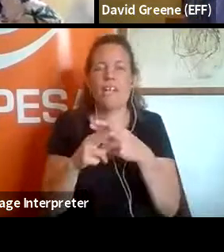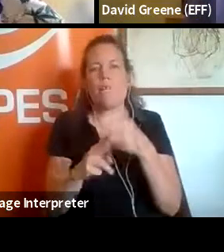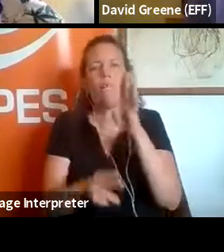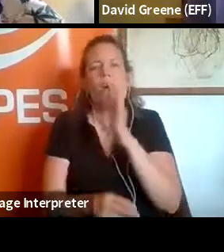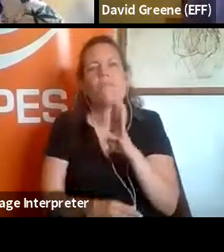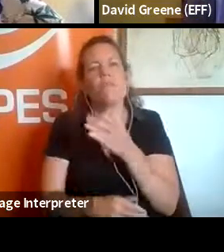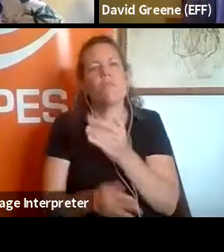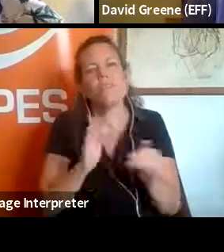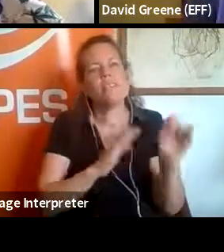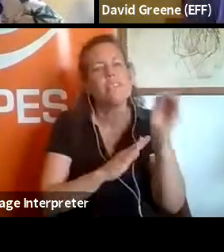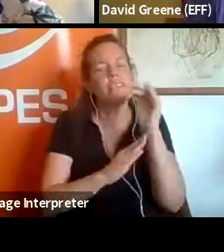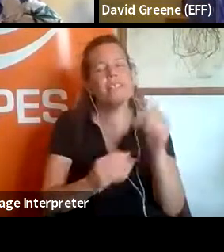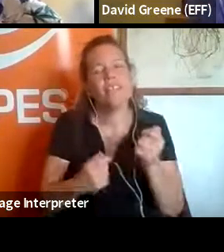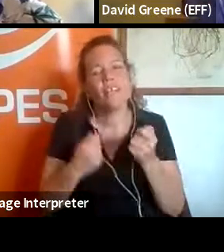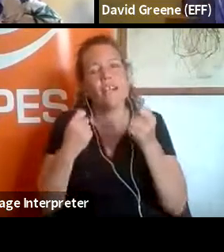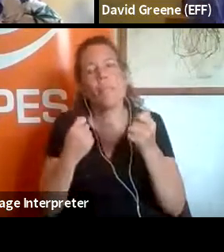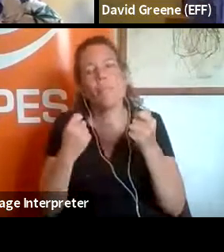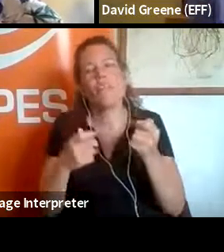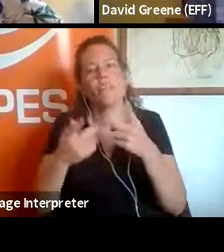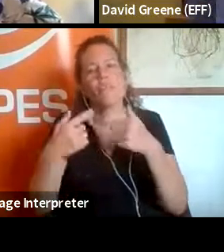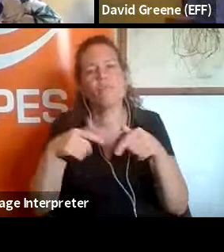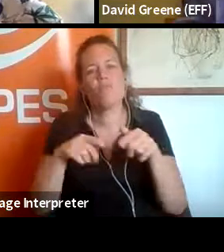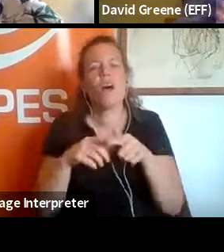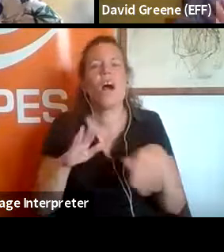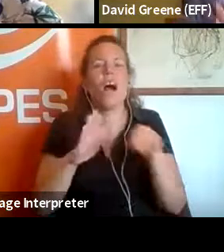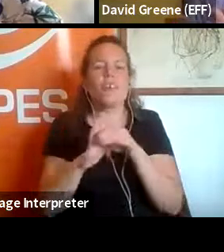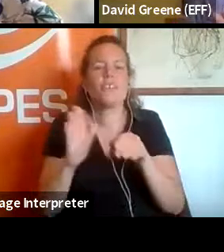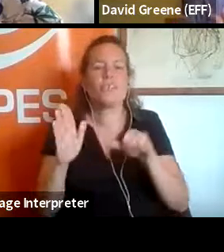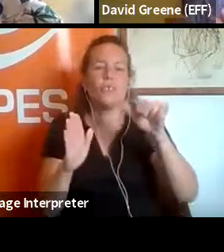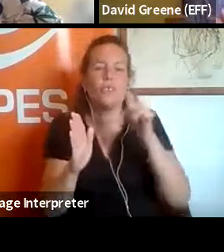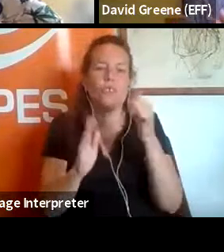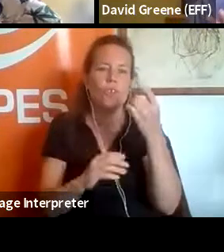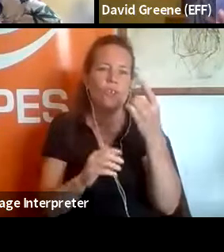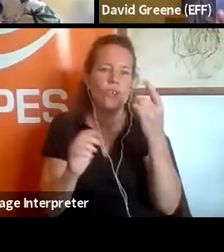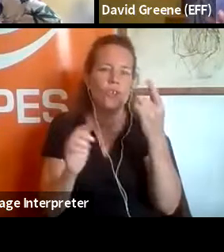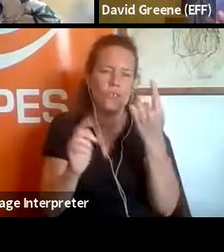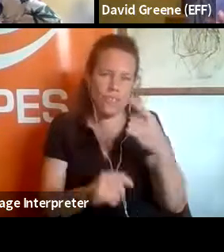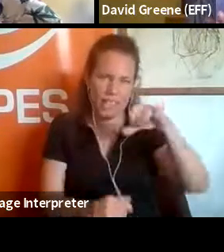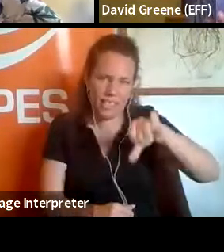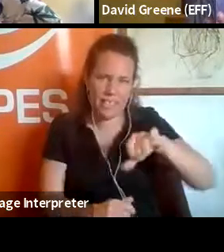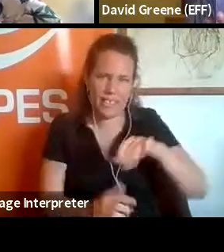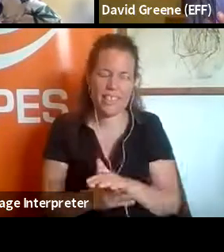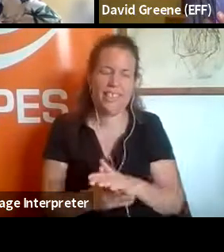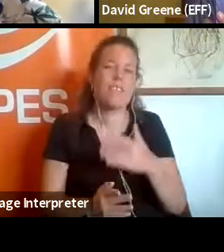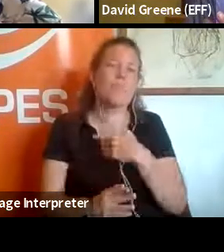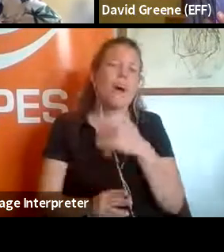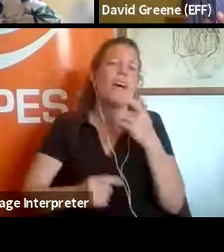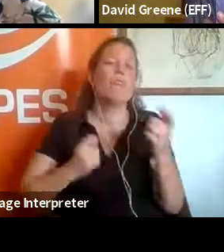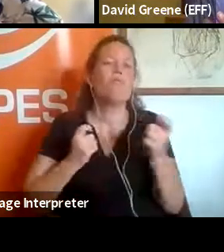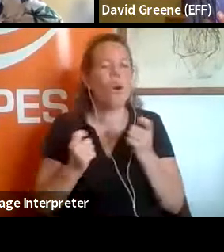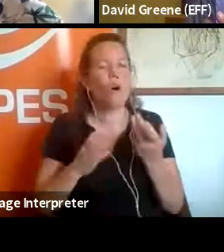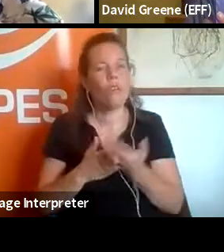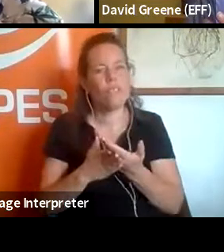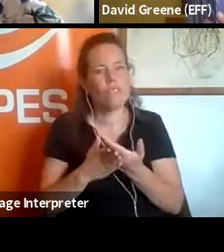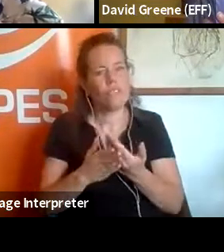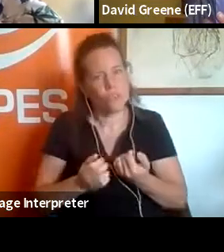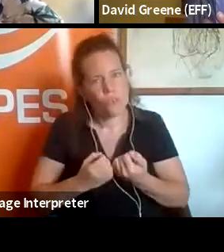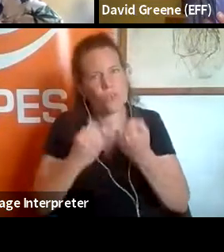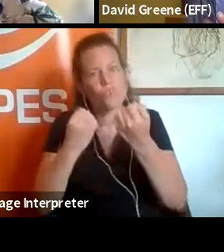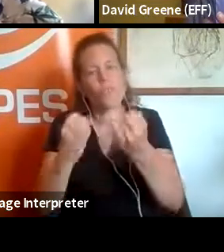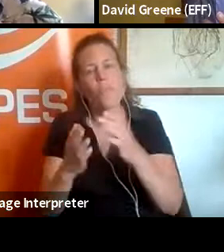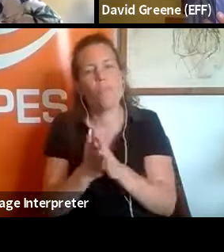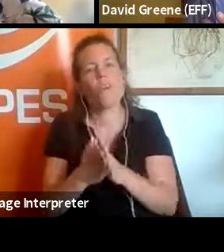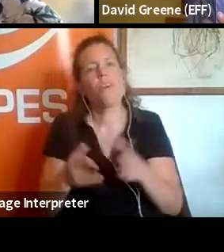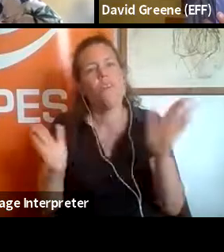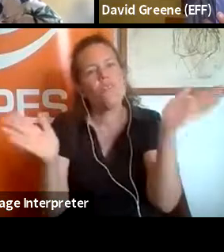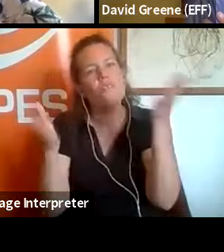senior campaigner of Article 19, and my role is to support Article 19 flagship campaigns on